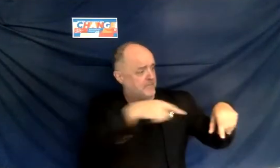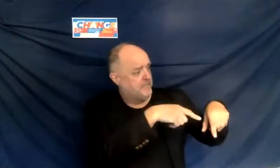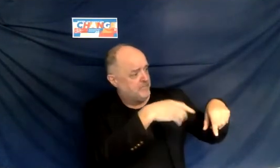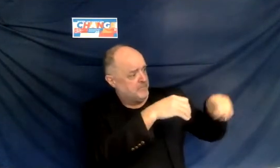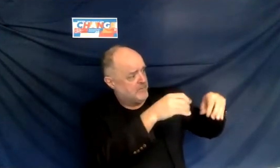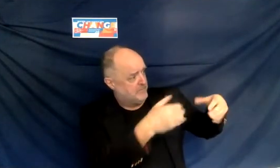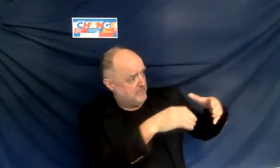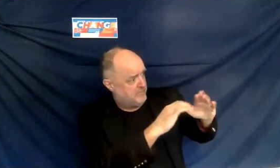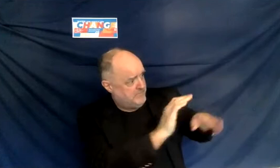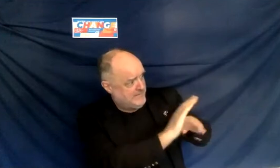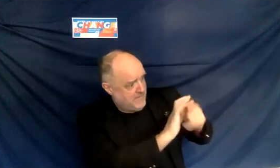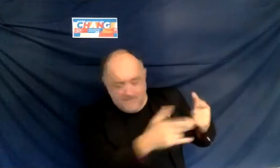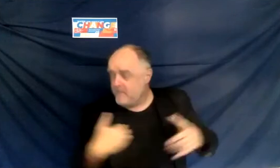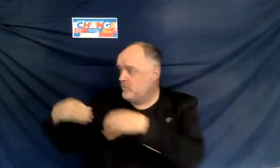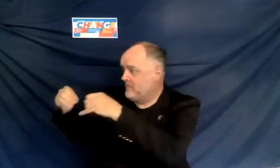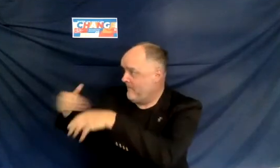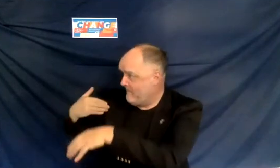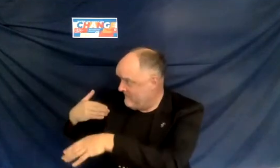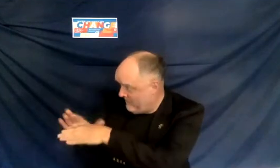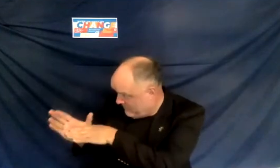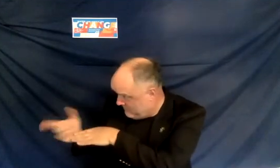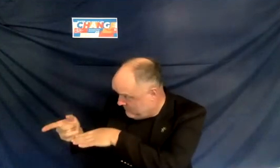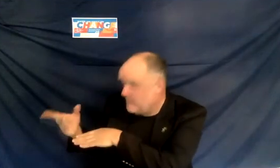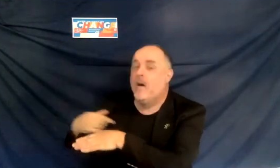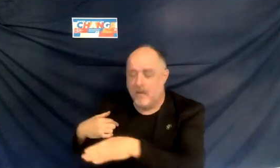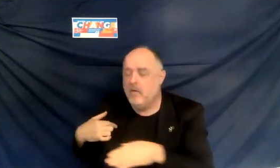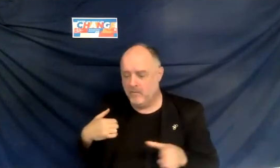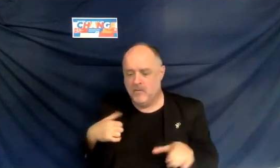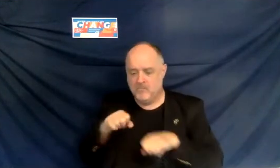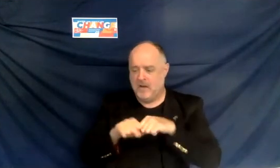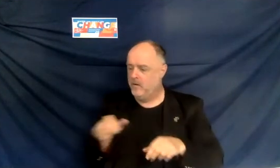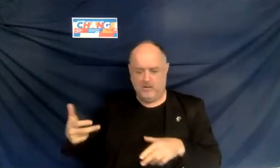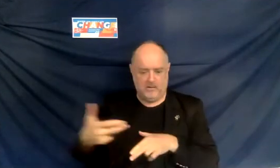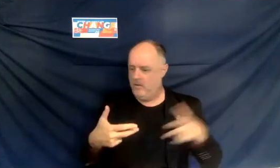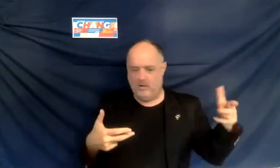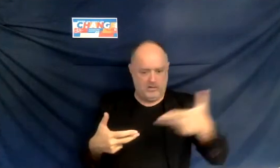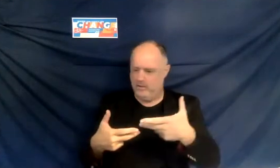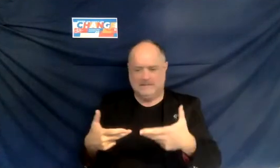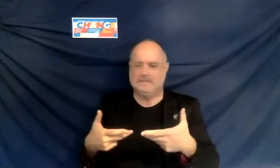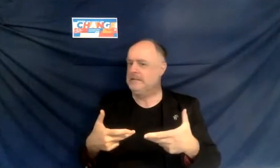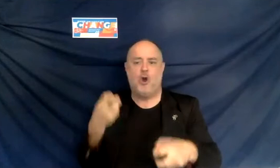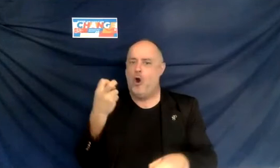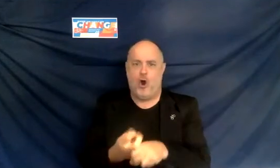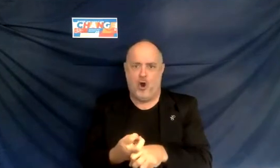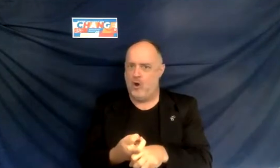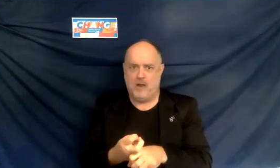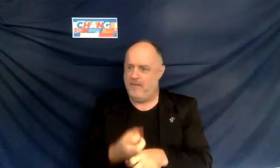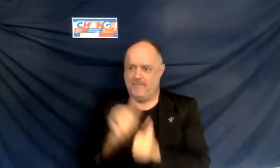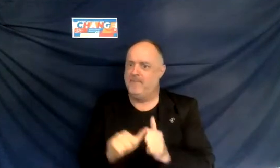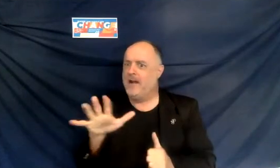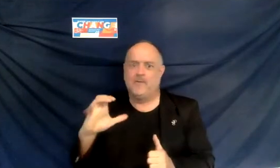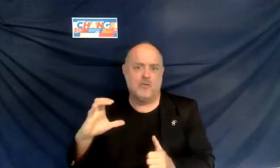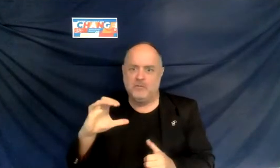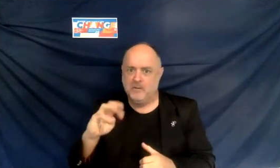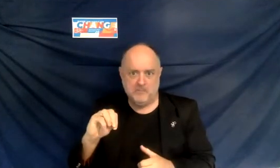sides of the street that need to have access, and the crossings for bikes are not, you know, they can't be every 500 meters.